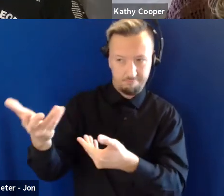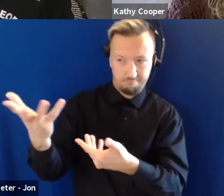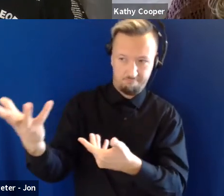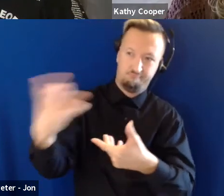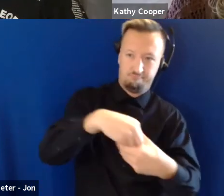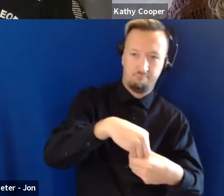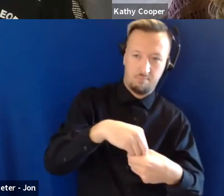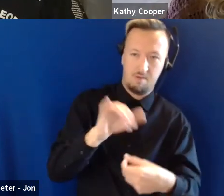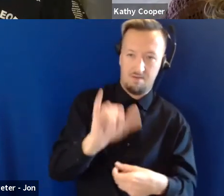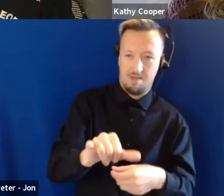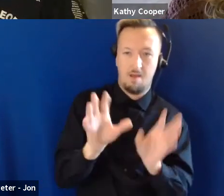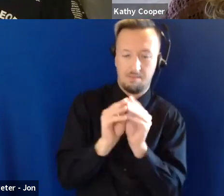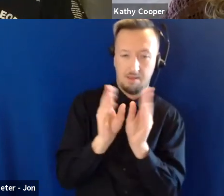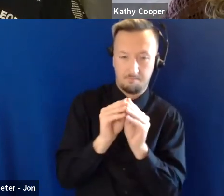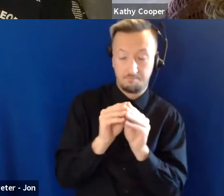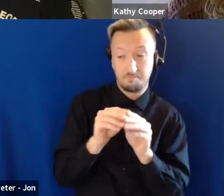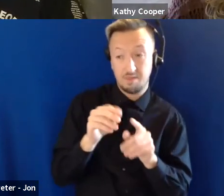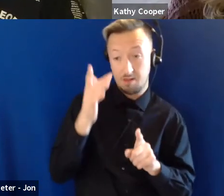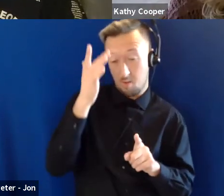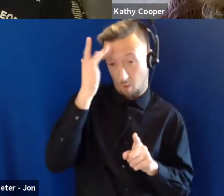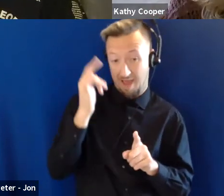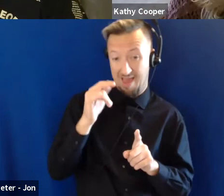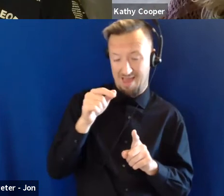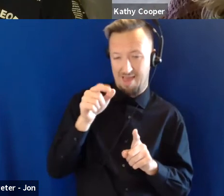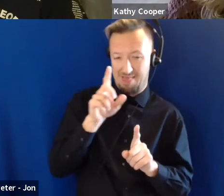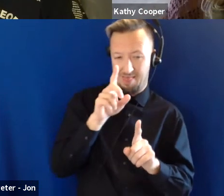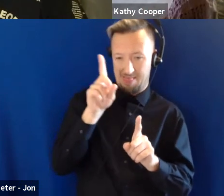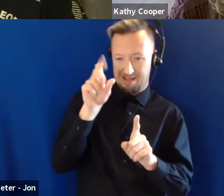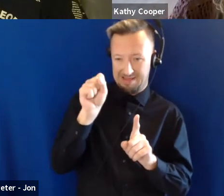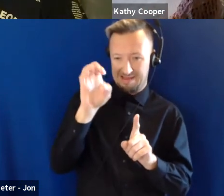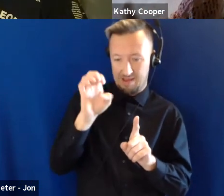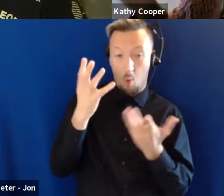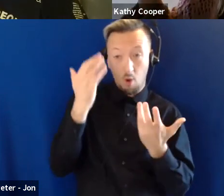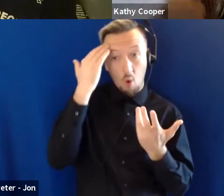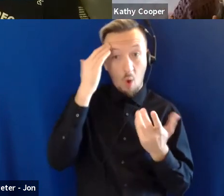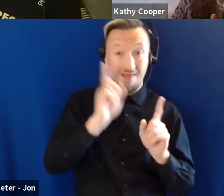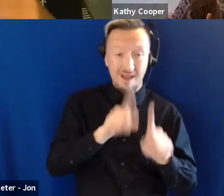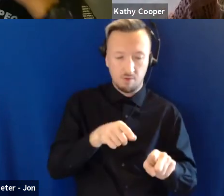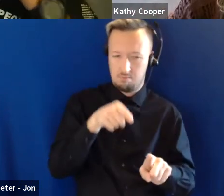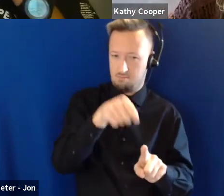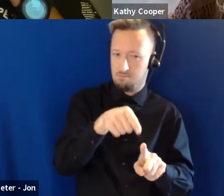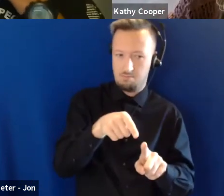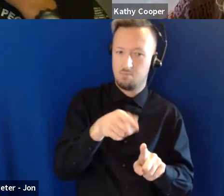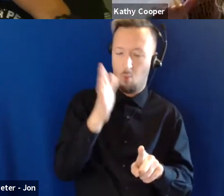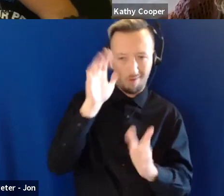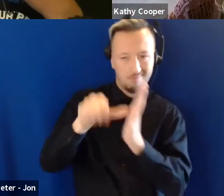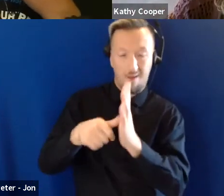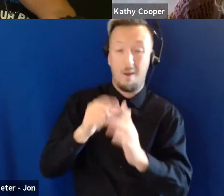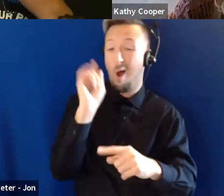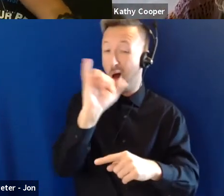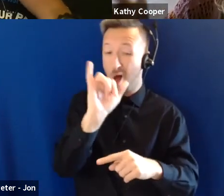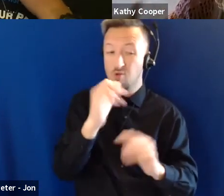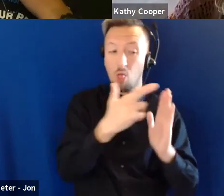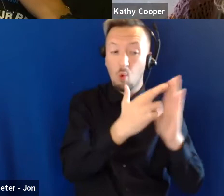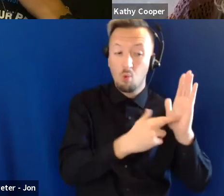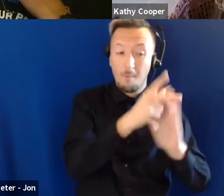and because they're going to hear the answer to that there as well. You can also go right back to those regs and point